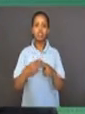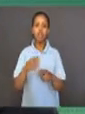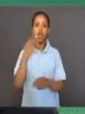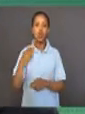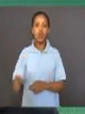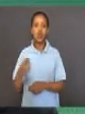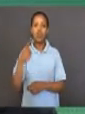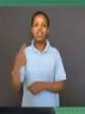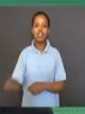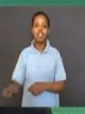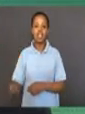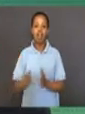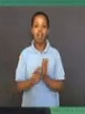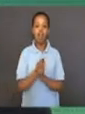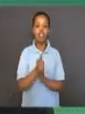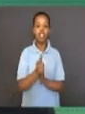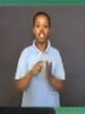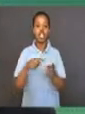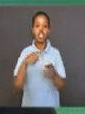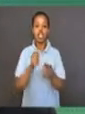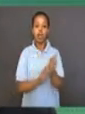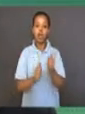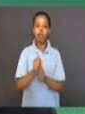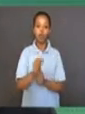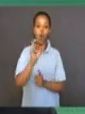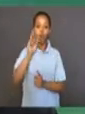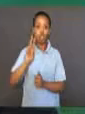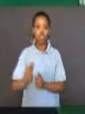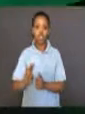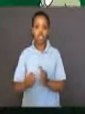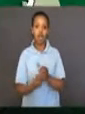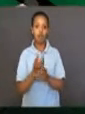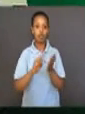algae went through to produce oxygen?